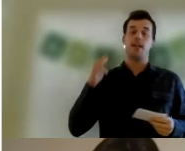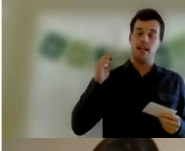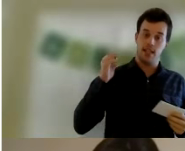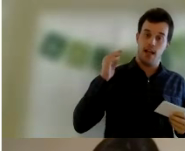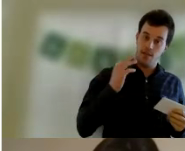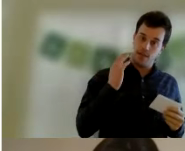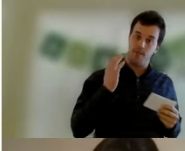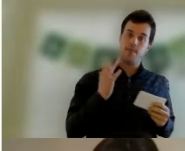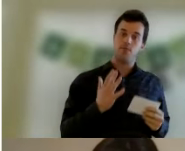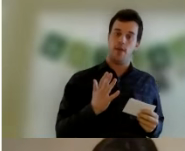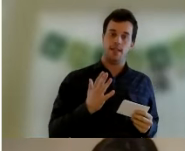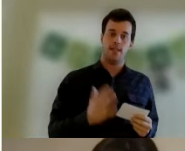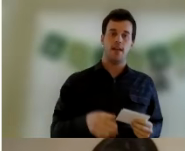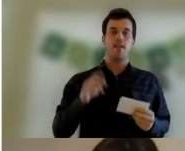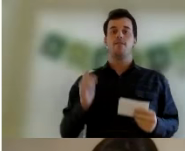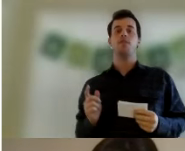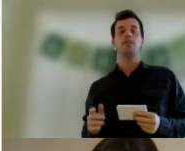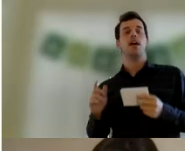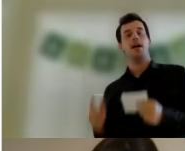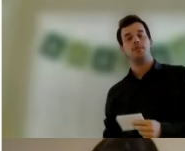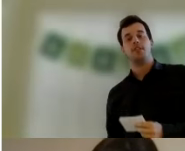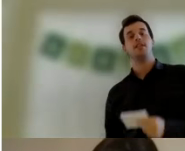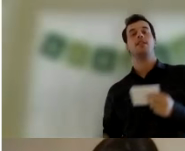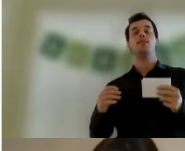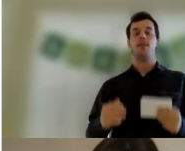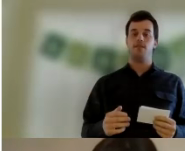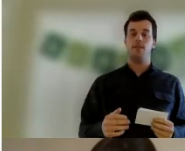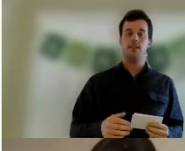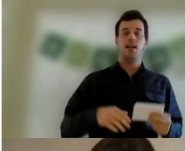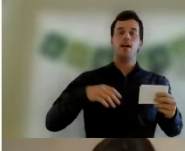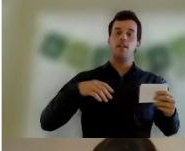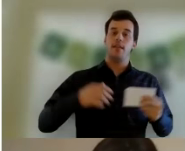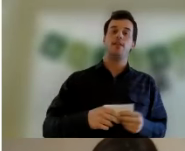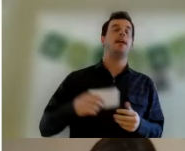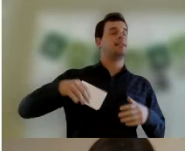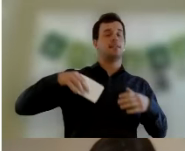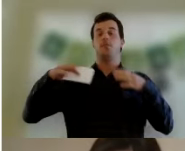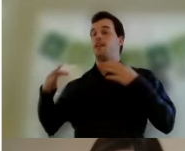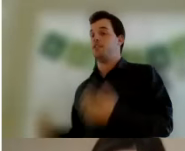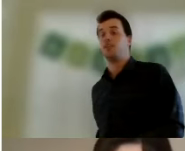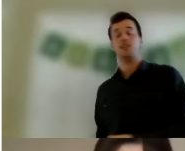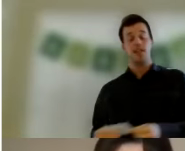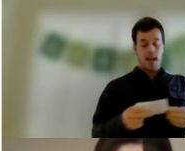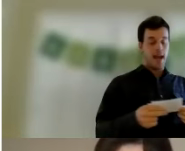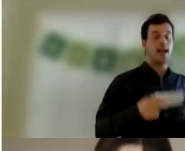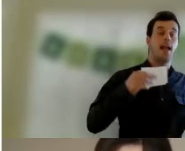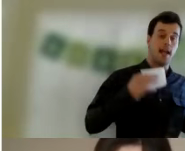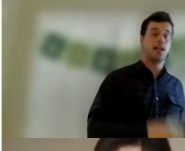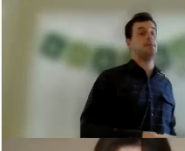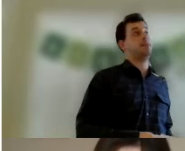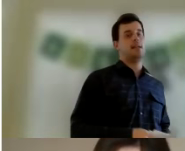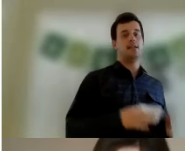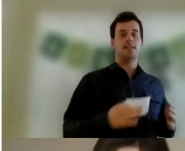like to emphasize some main points. First, I will discuss the benefits of internet access both educationally